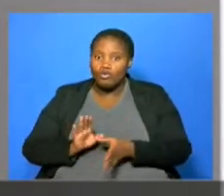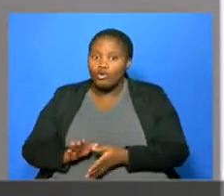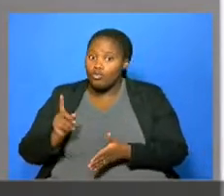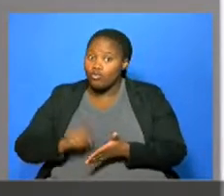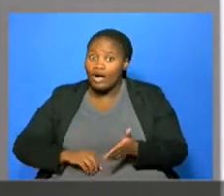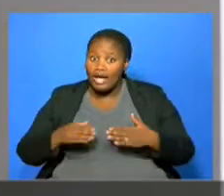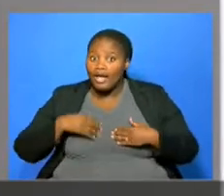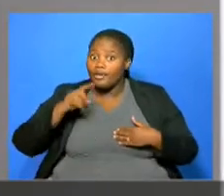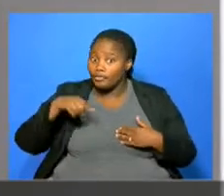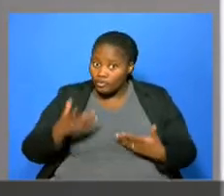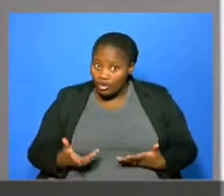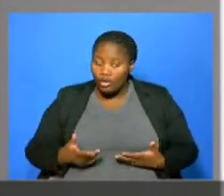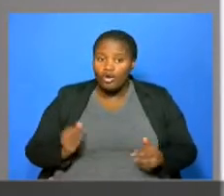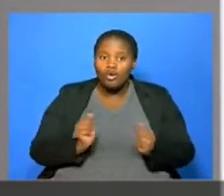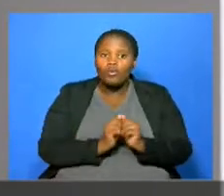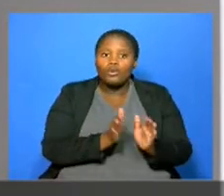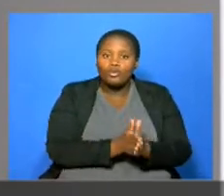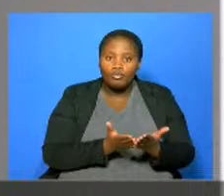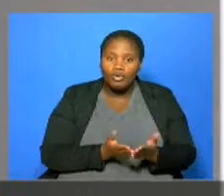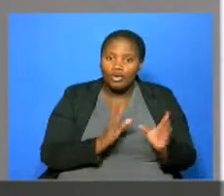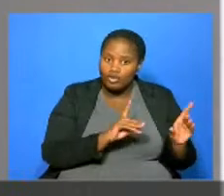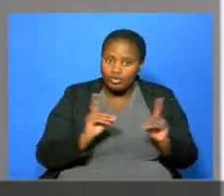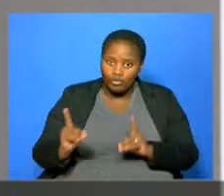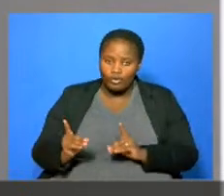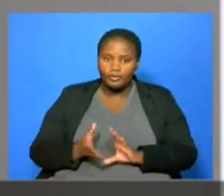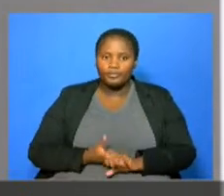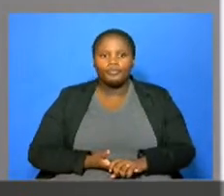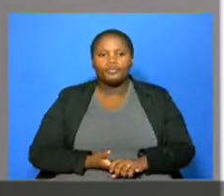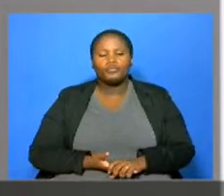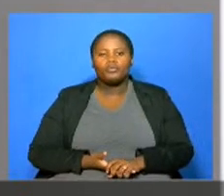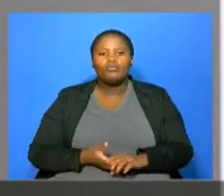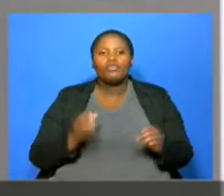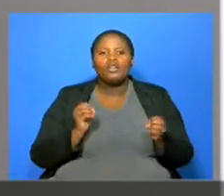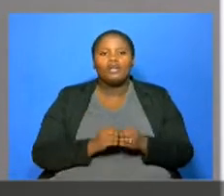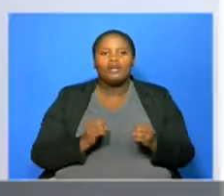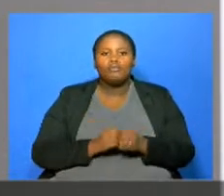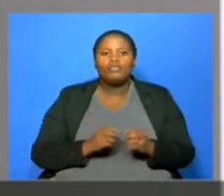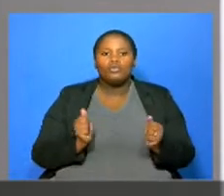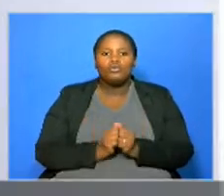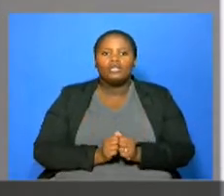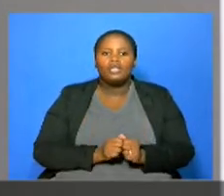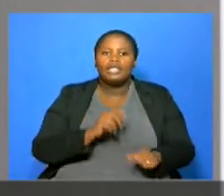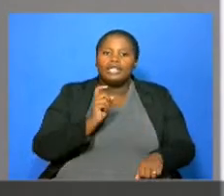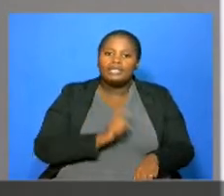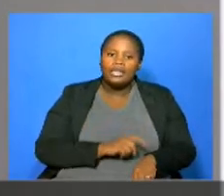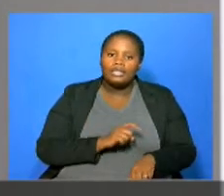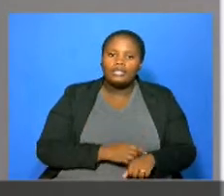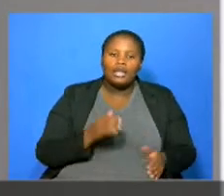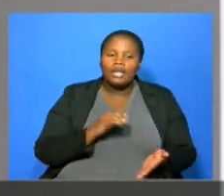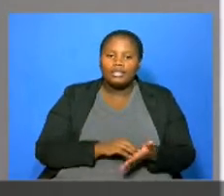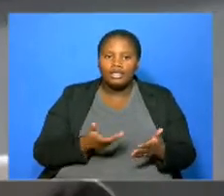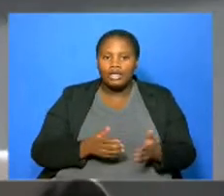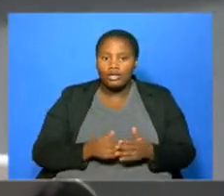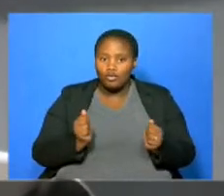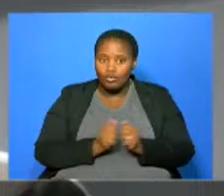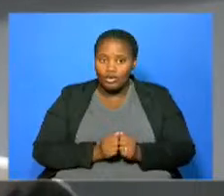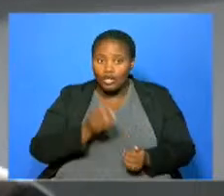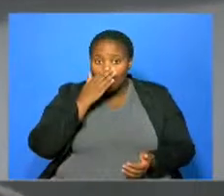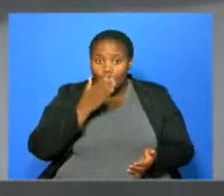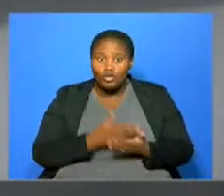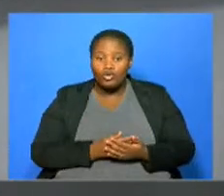of authoring a book, especially in this very interesting field of